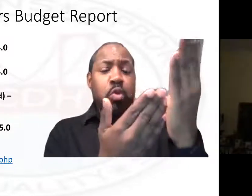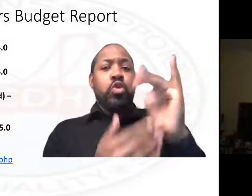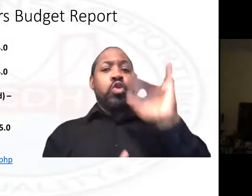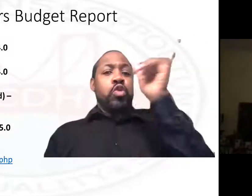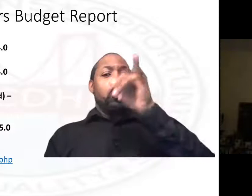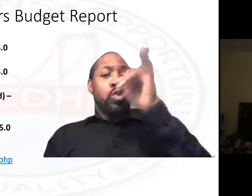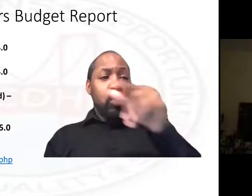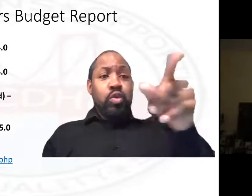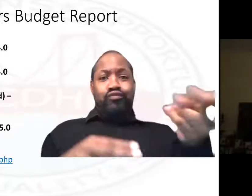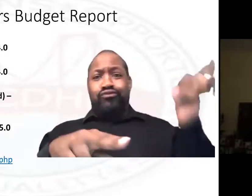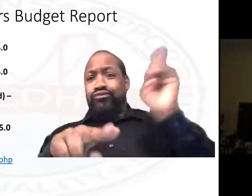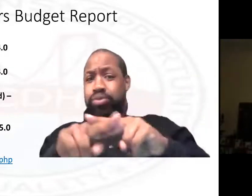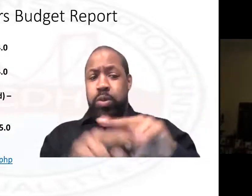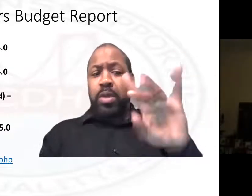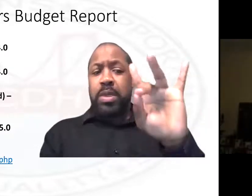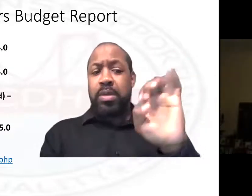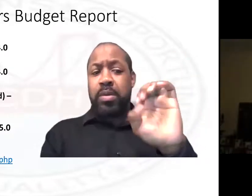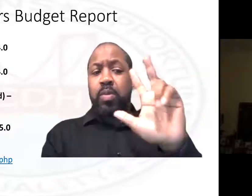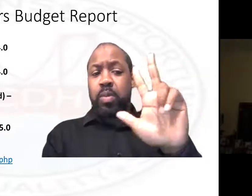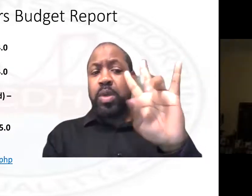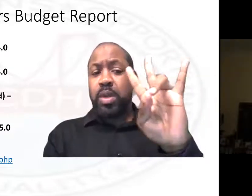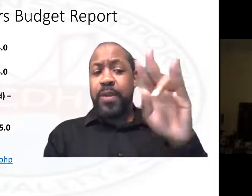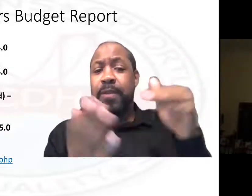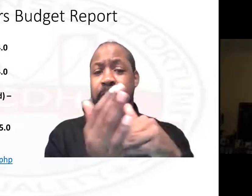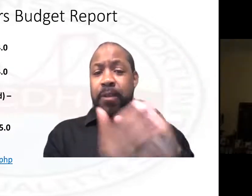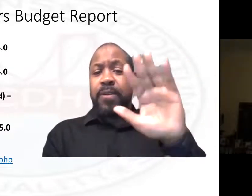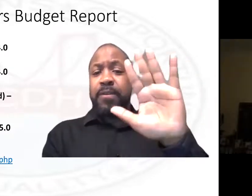for FY 22, we're proposing